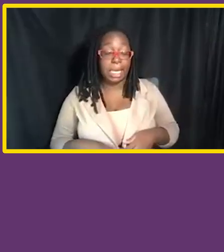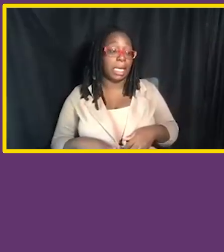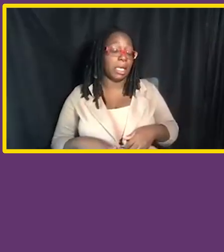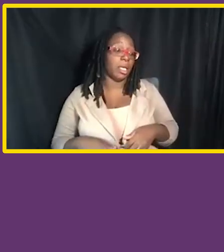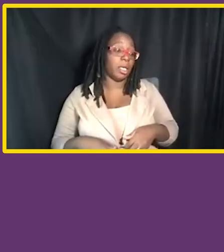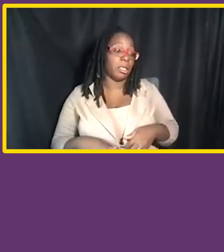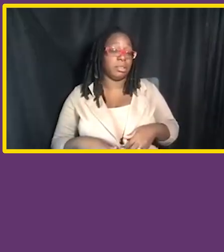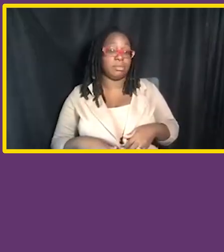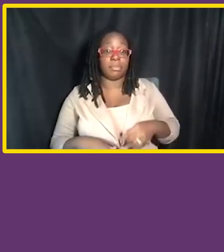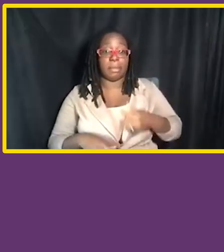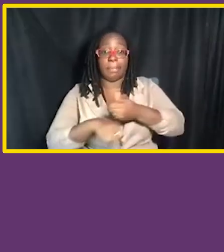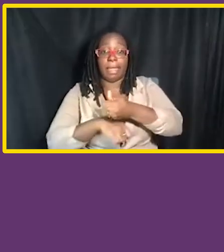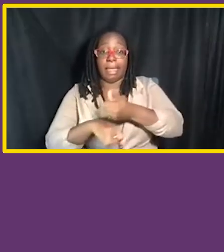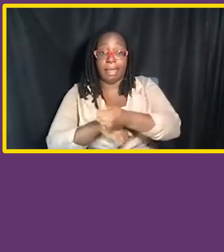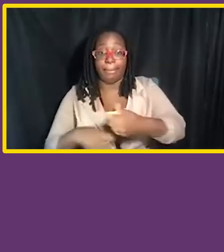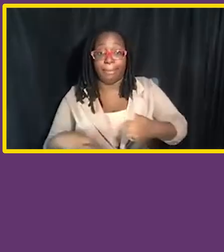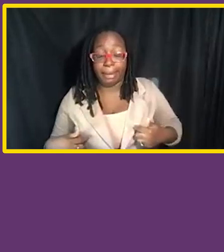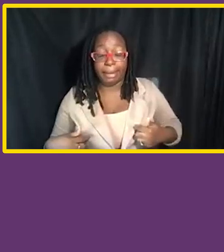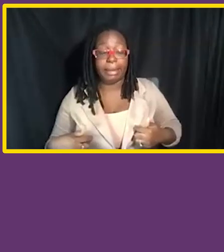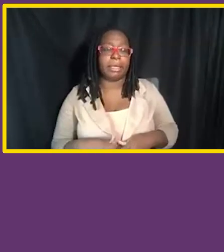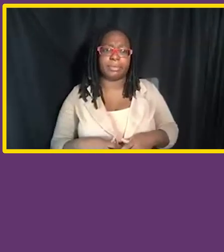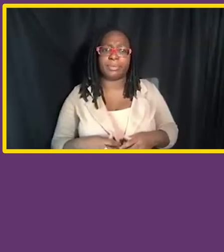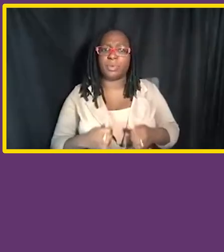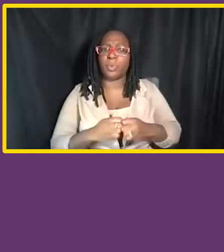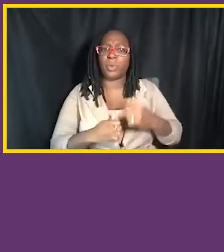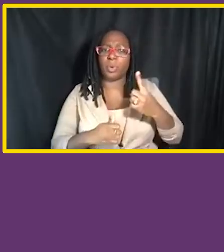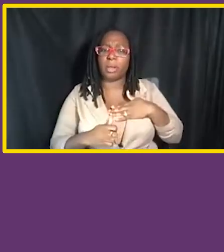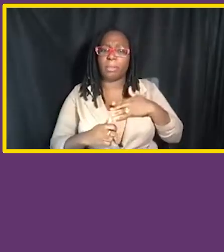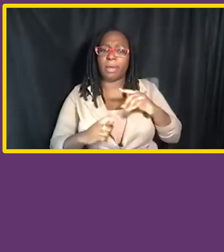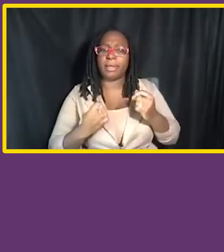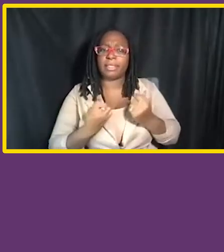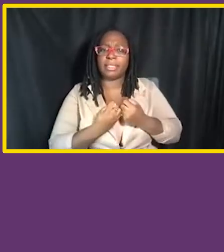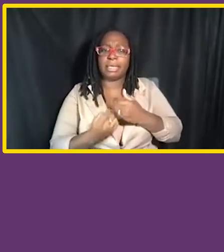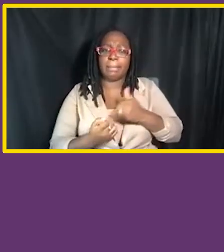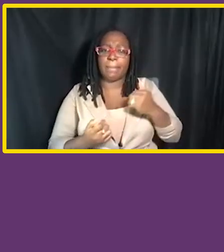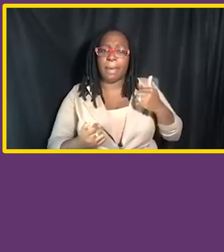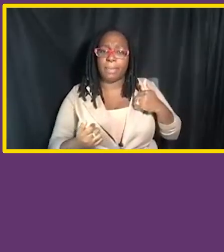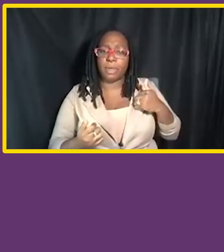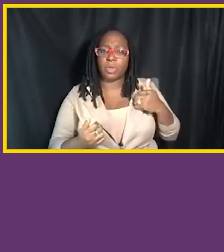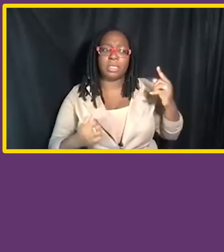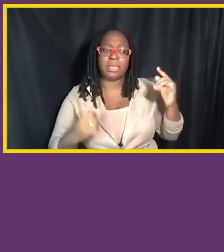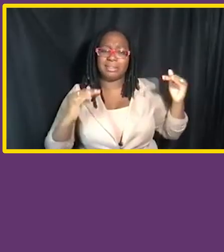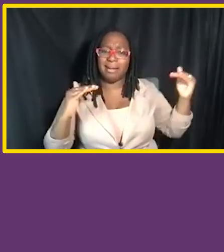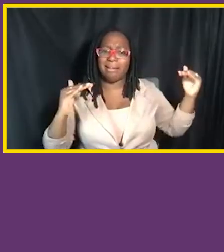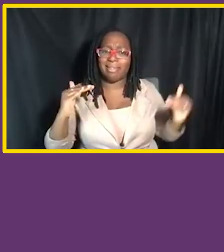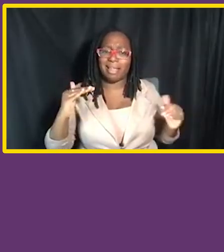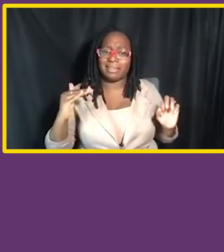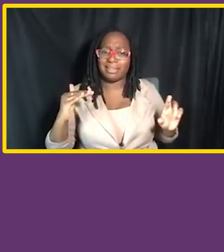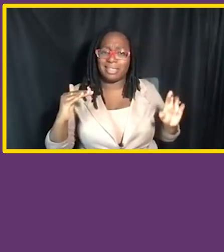with one of my team members who is in a less senior role than me.